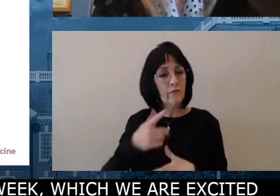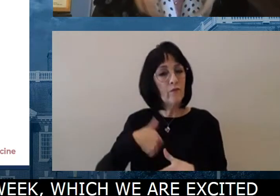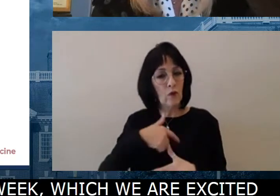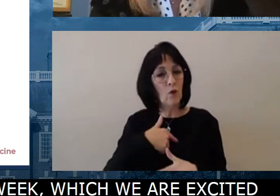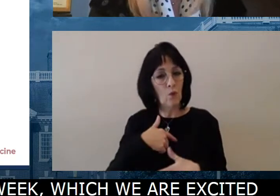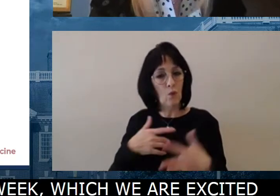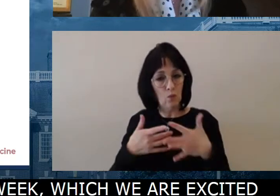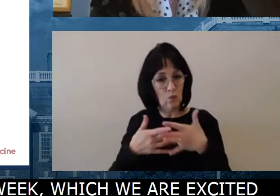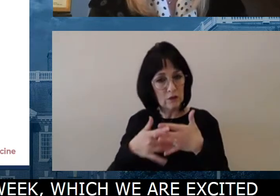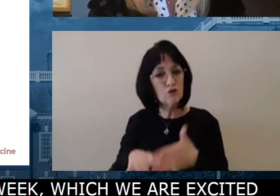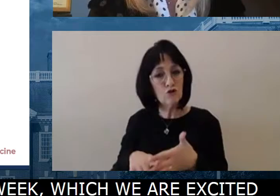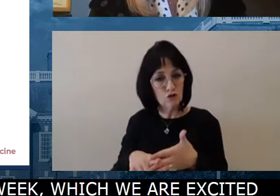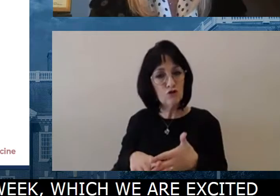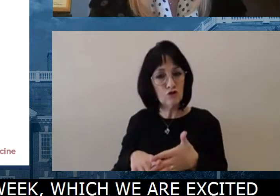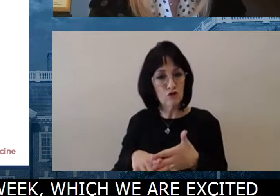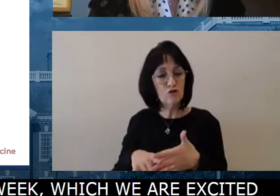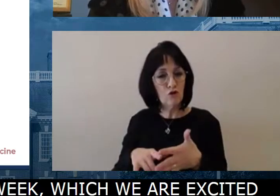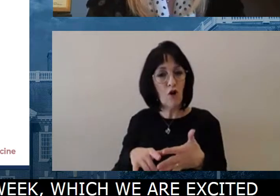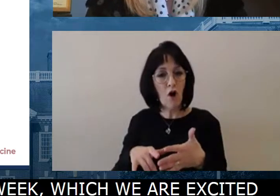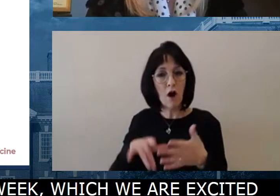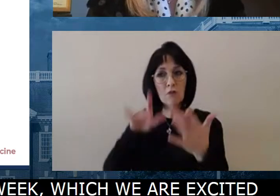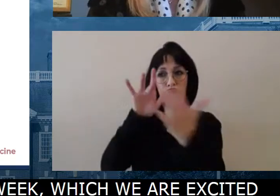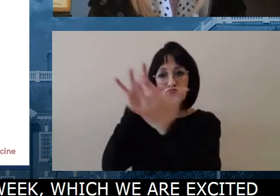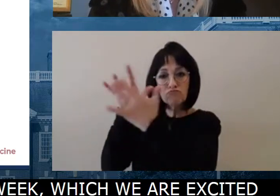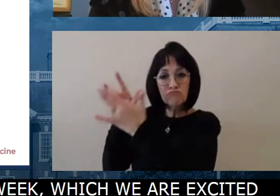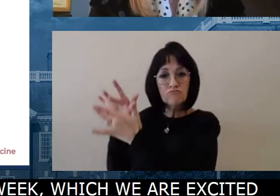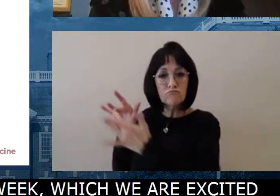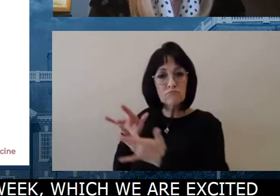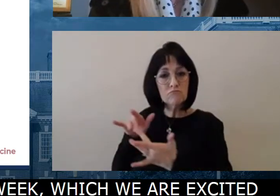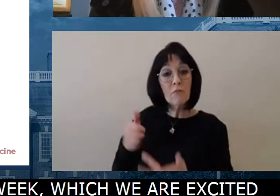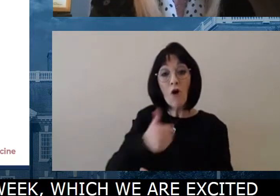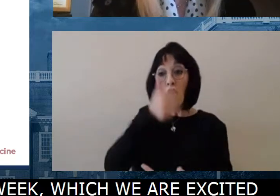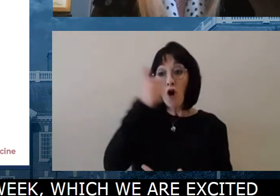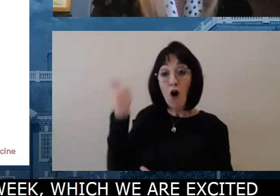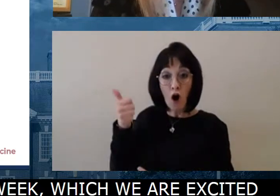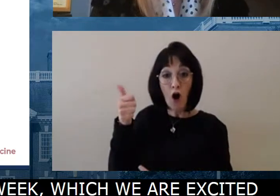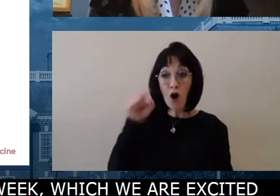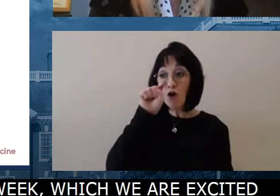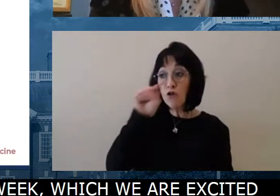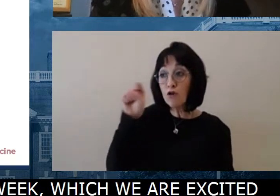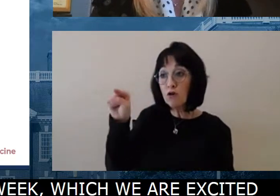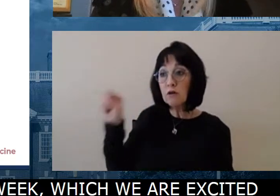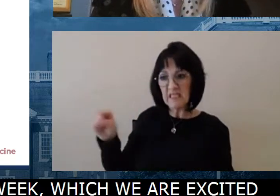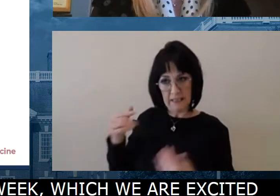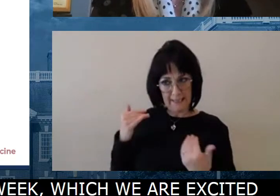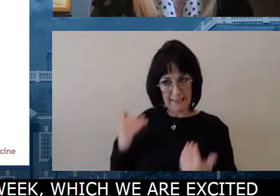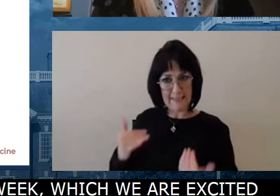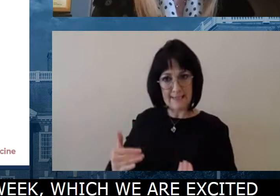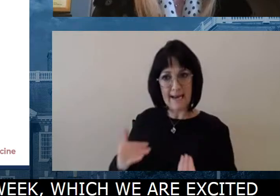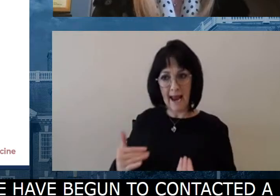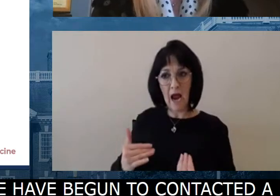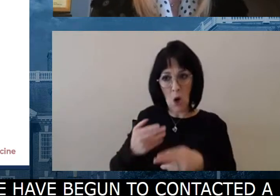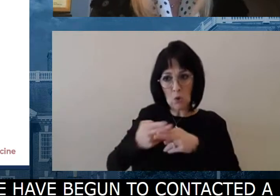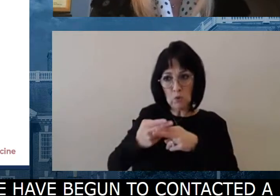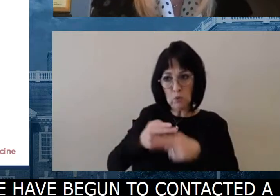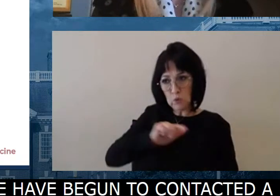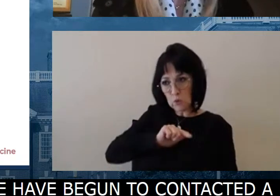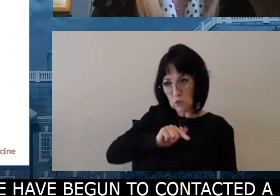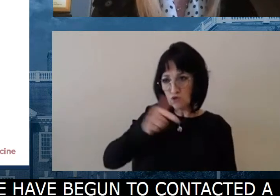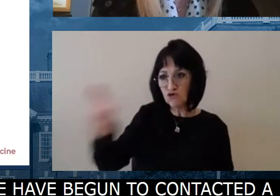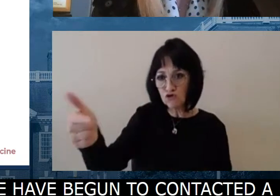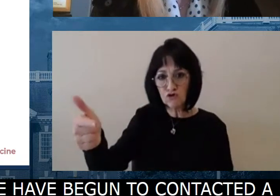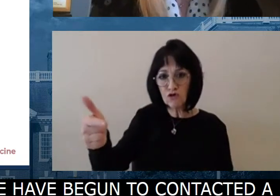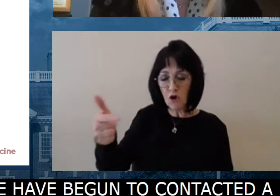partners that we've already been working with for months to tell them it's now your time in the next week